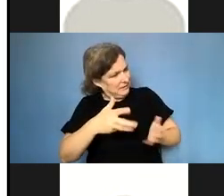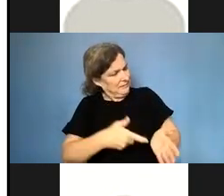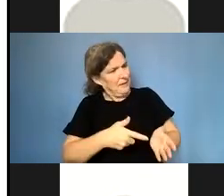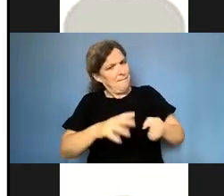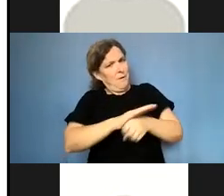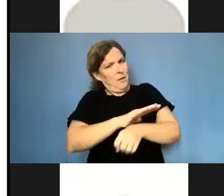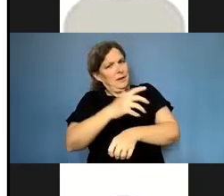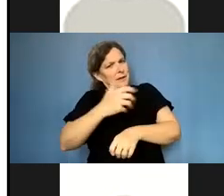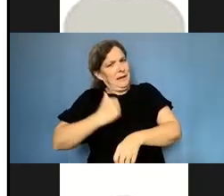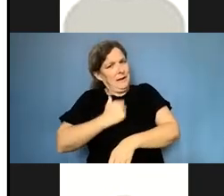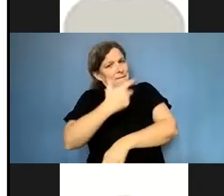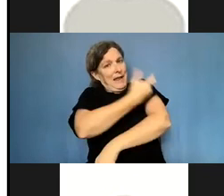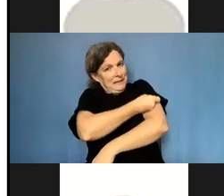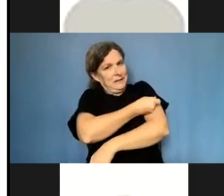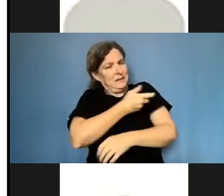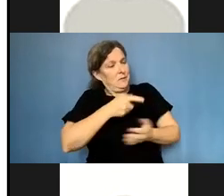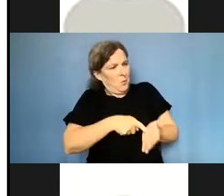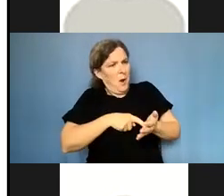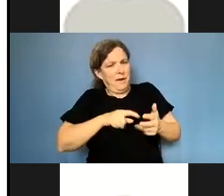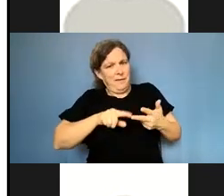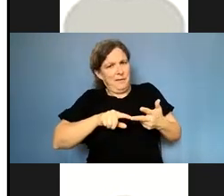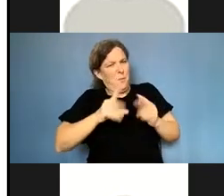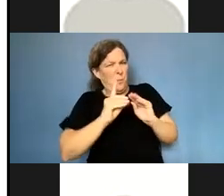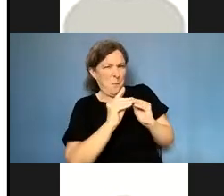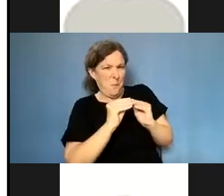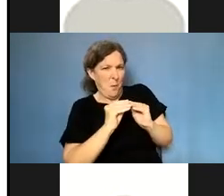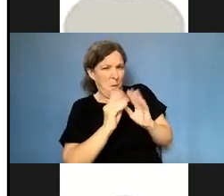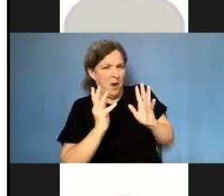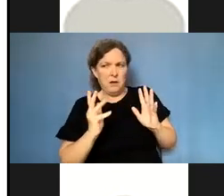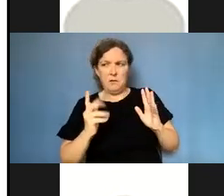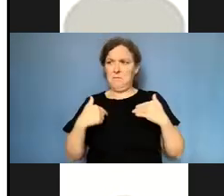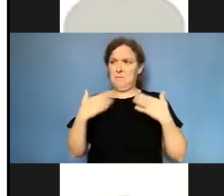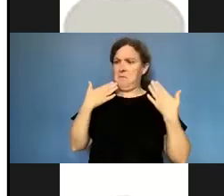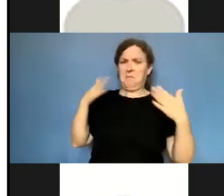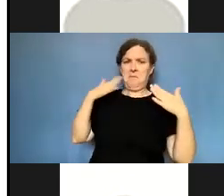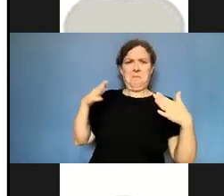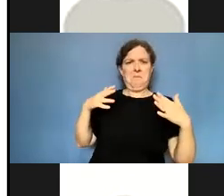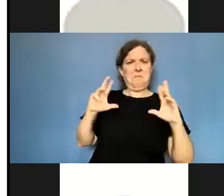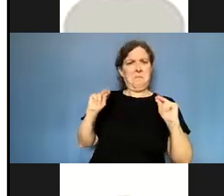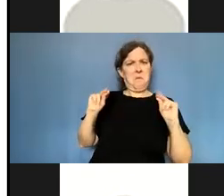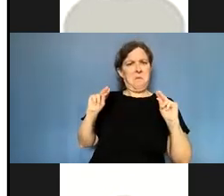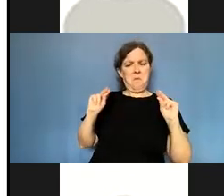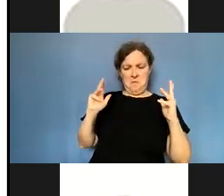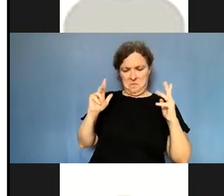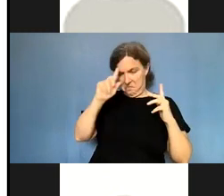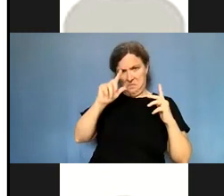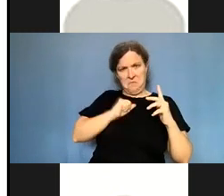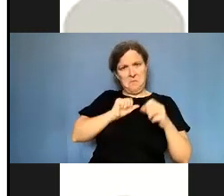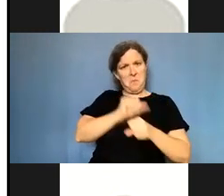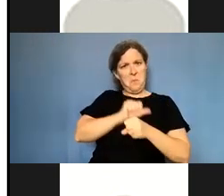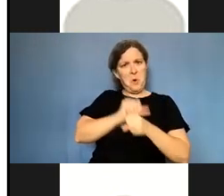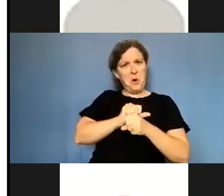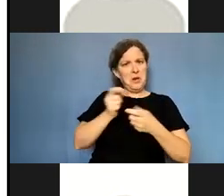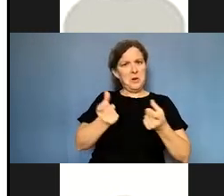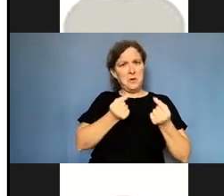fully Canadian vaccinated, you need to get 1 more dose. And they say that they are working, they are going out, and they are showing